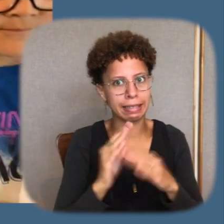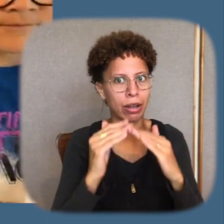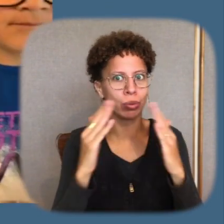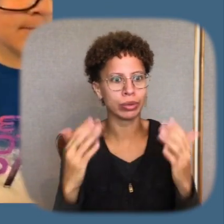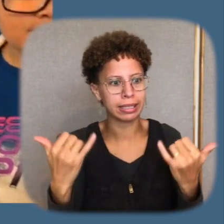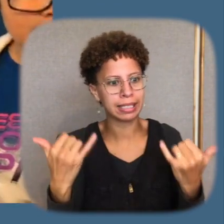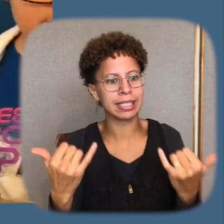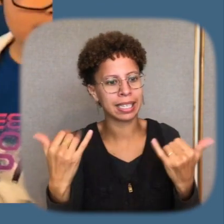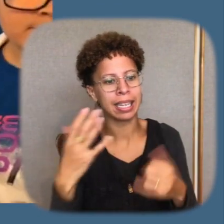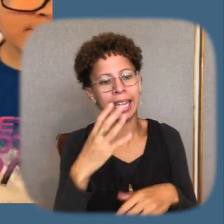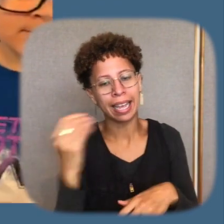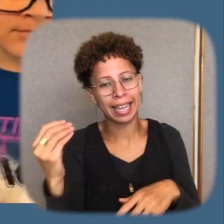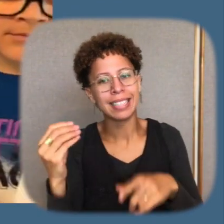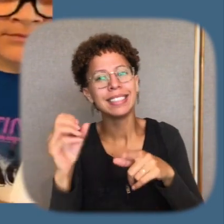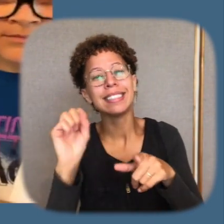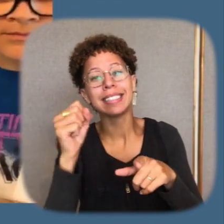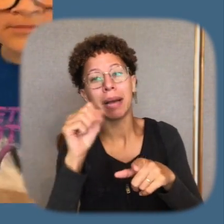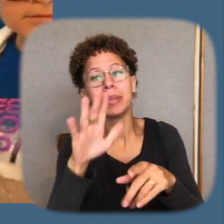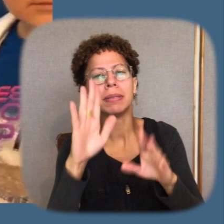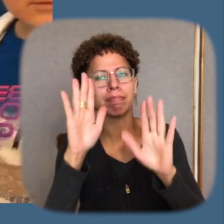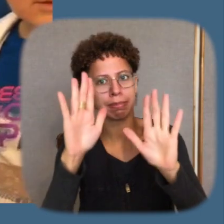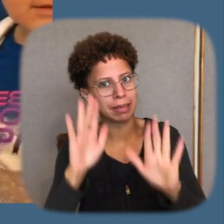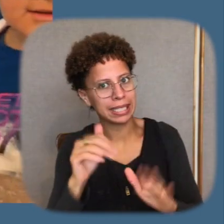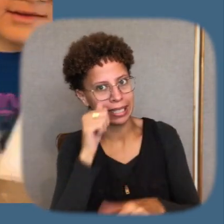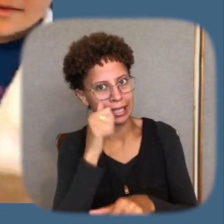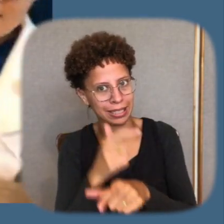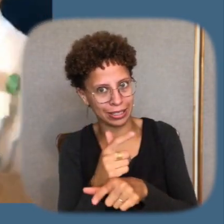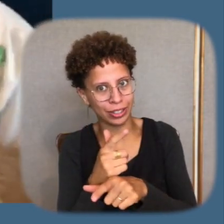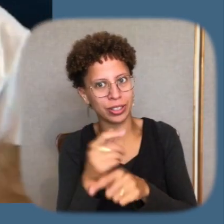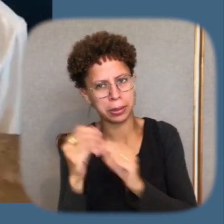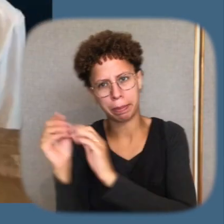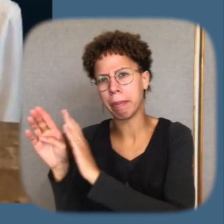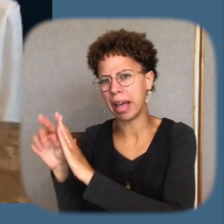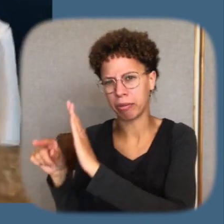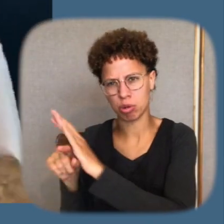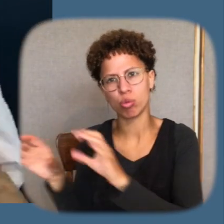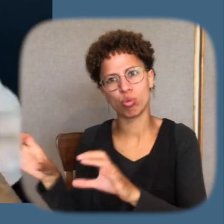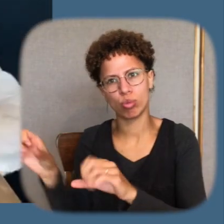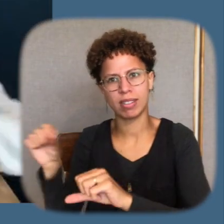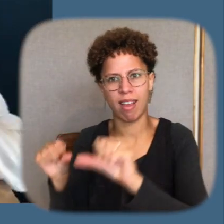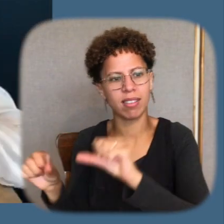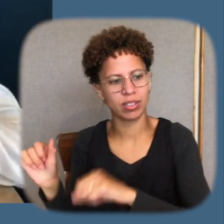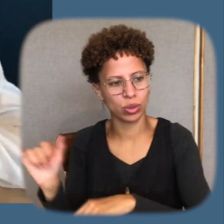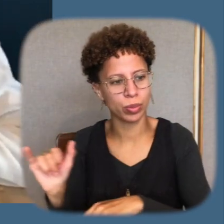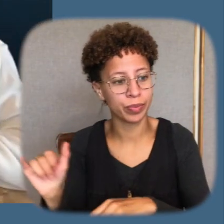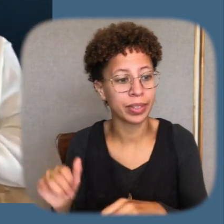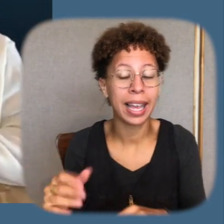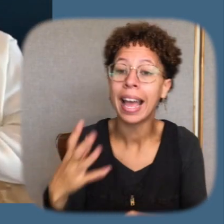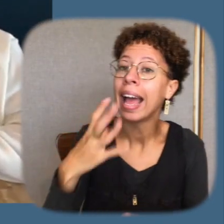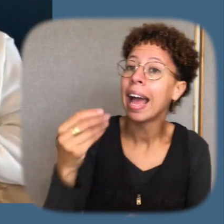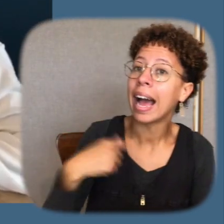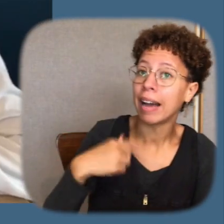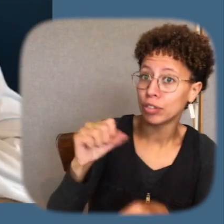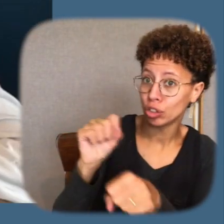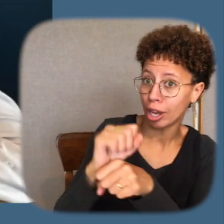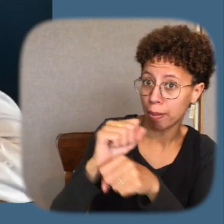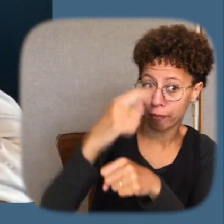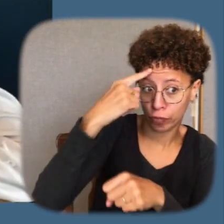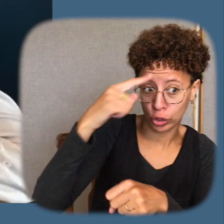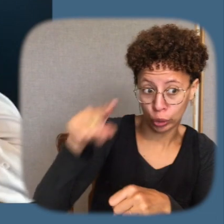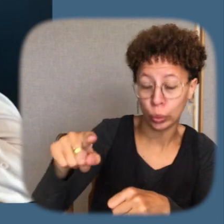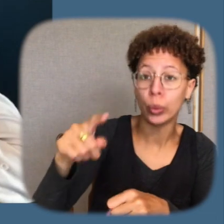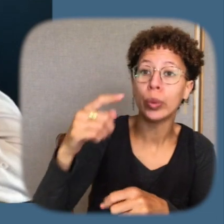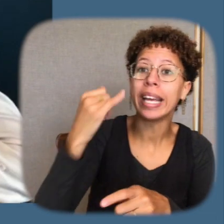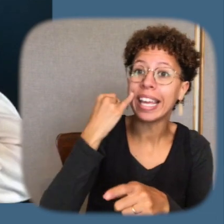also have Simon's amazing sister Ella here, who's doing some science too. And I got a little joke for you for the ones